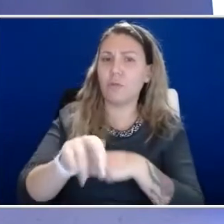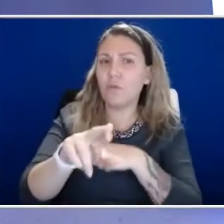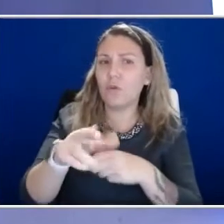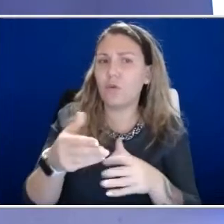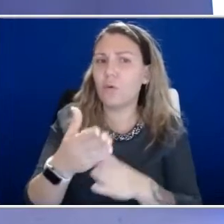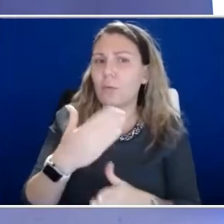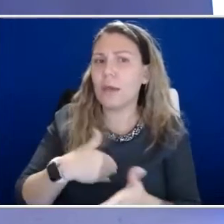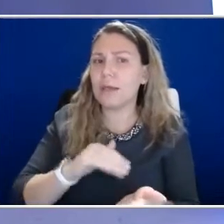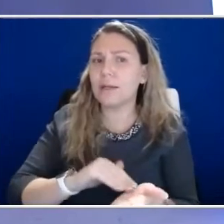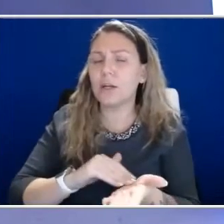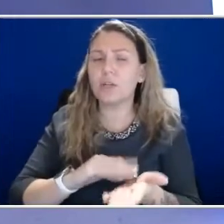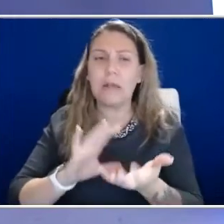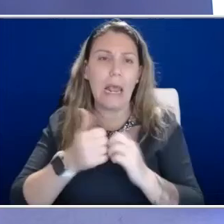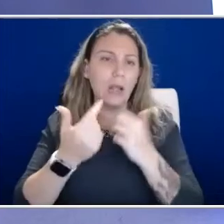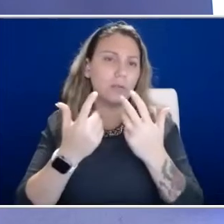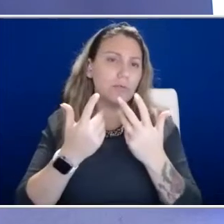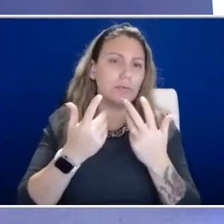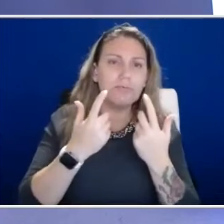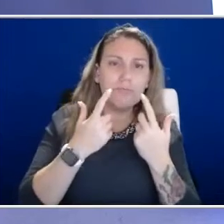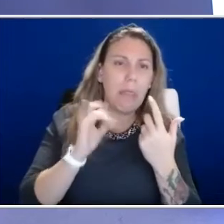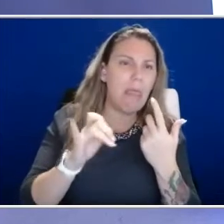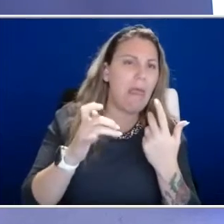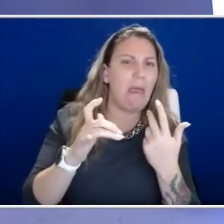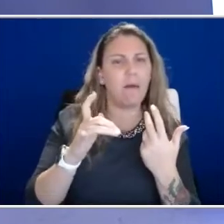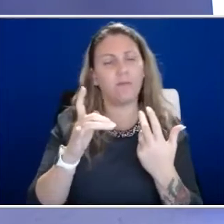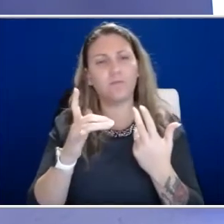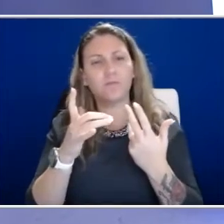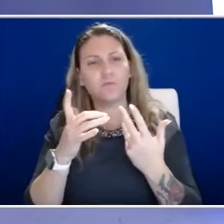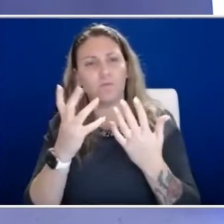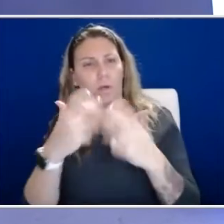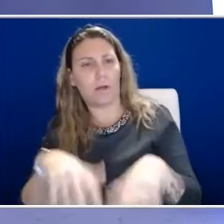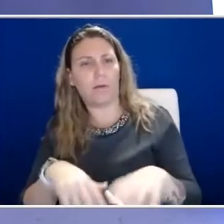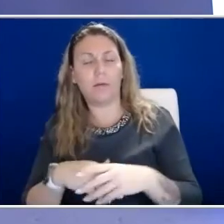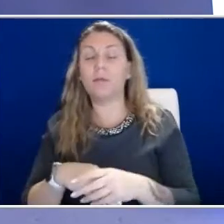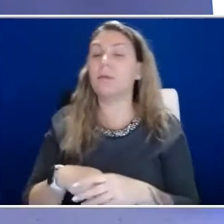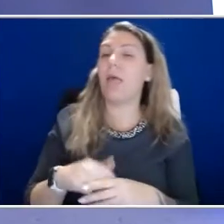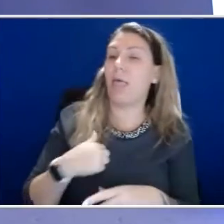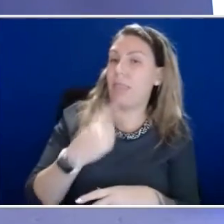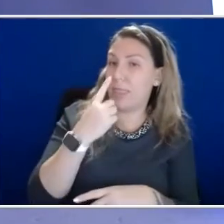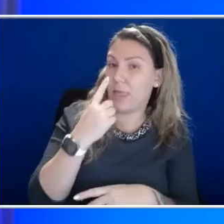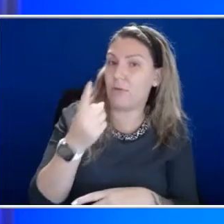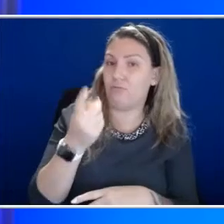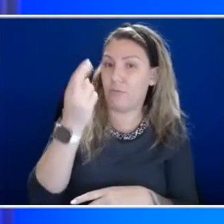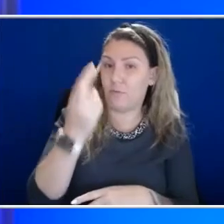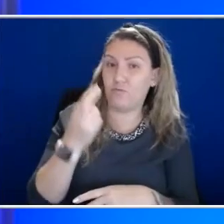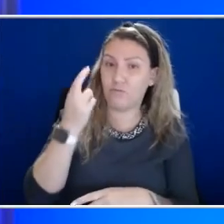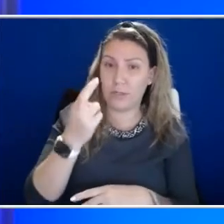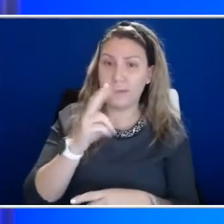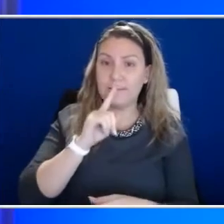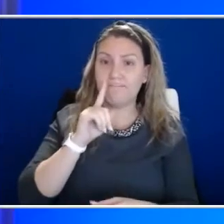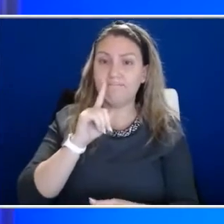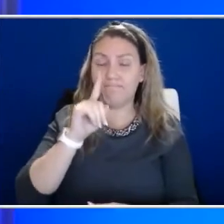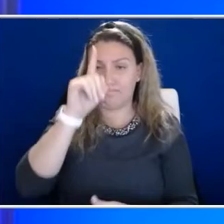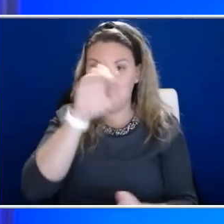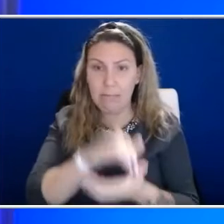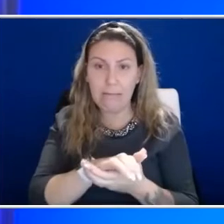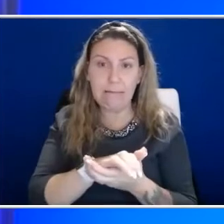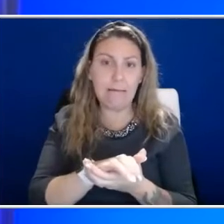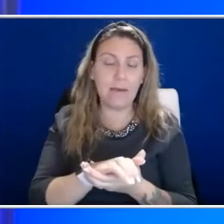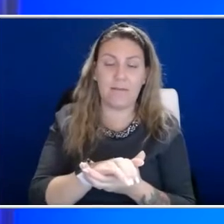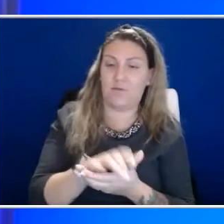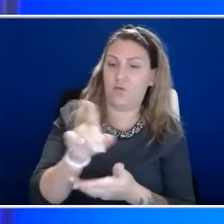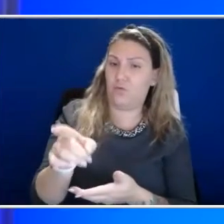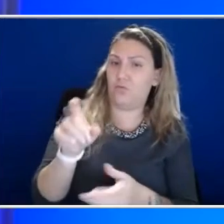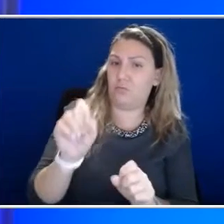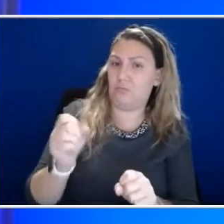work? I think if you do have a reason to believe that you would benefit from hyperbaric oxygen treatment, it